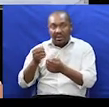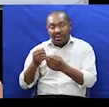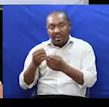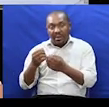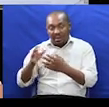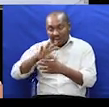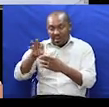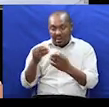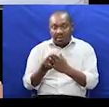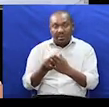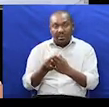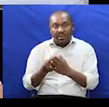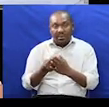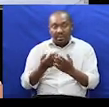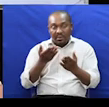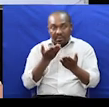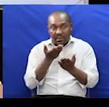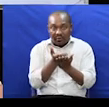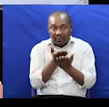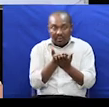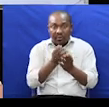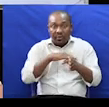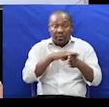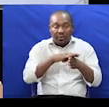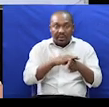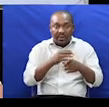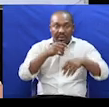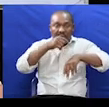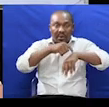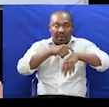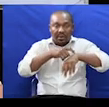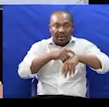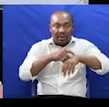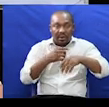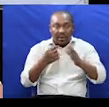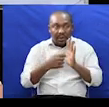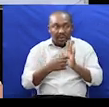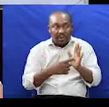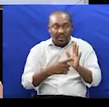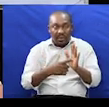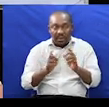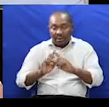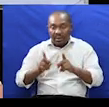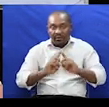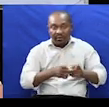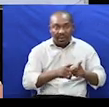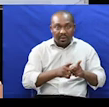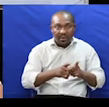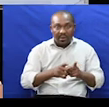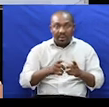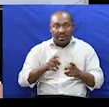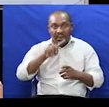to apply during examples, different examples and the different questions. Therefore, for today, let me